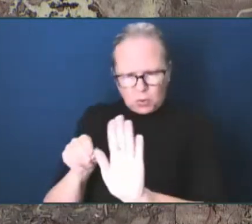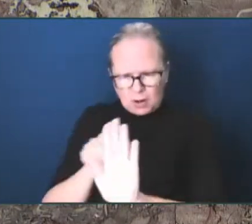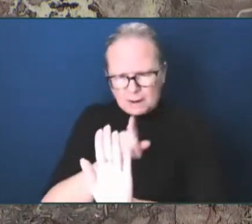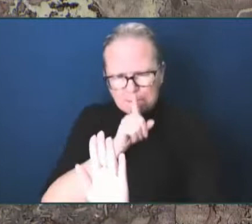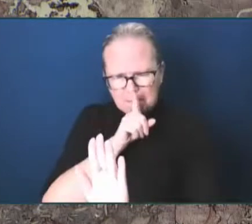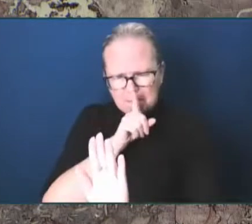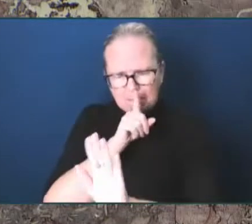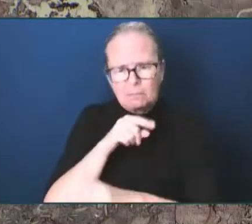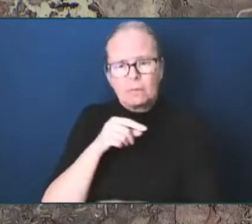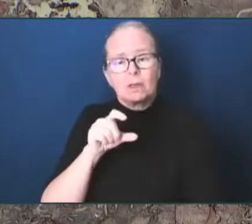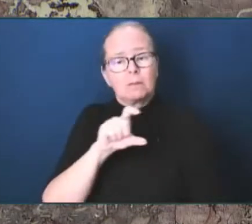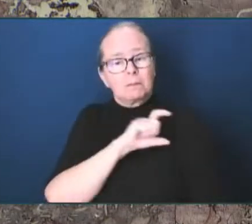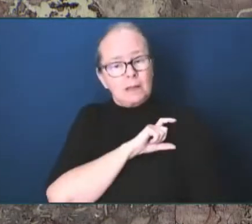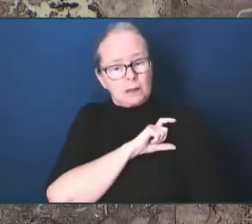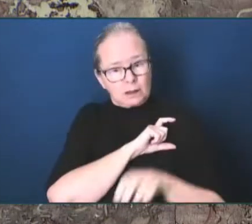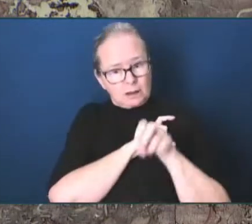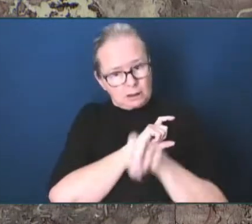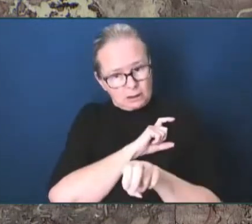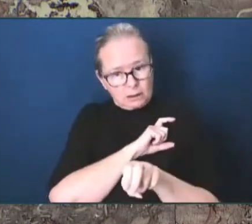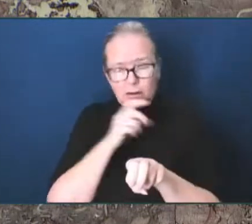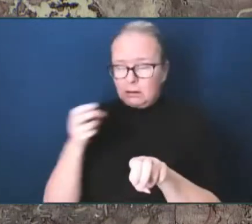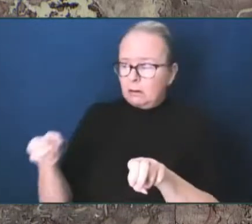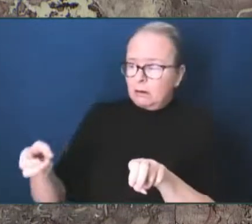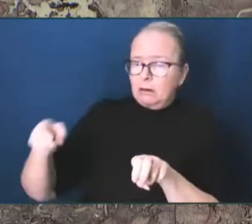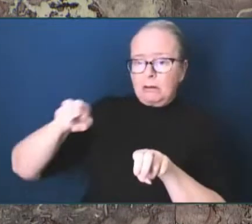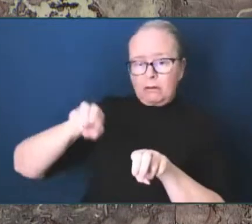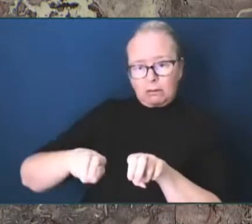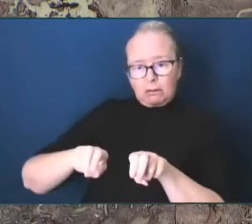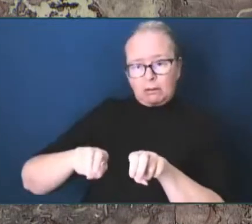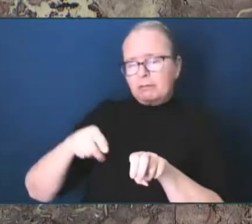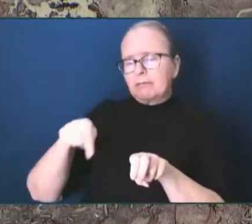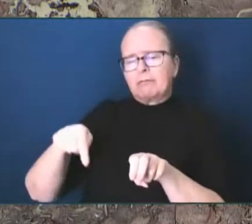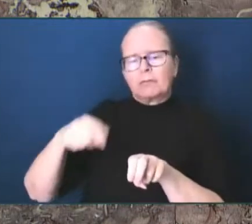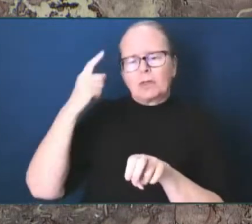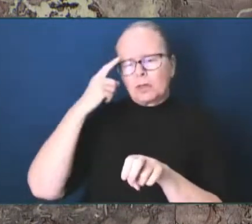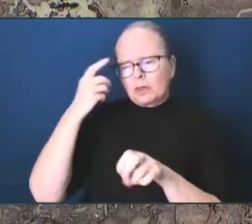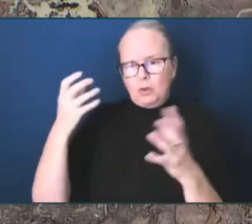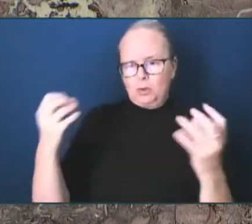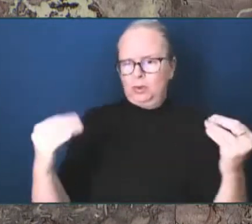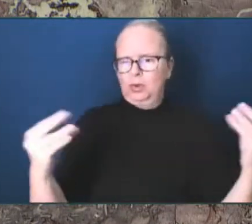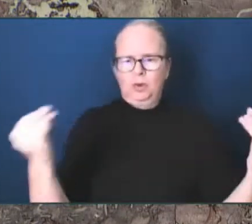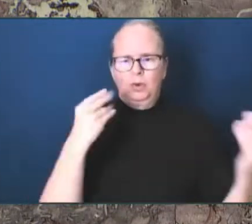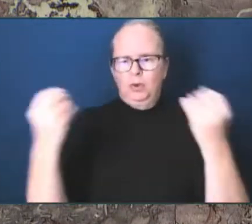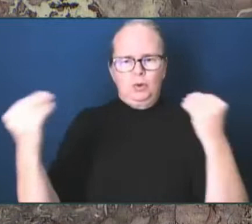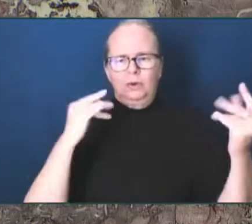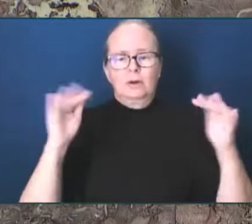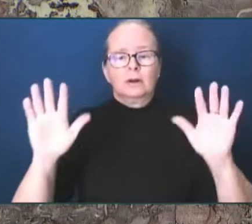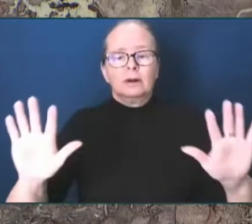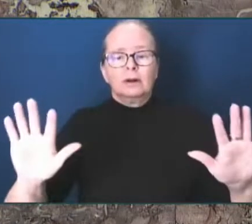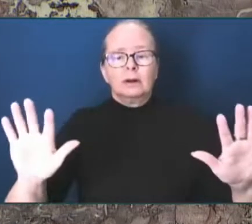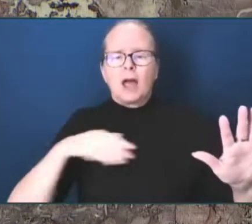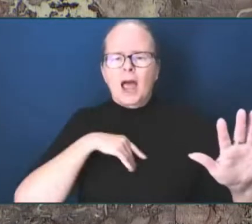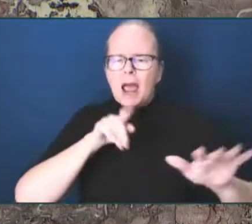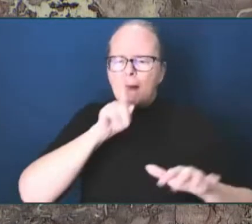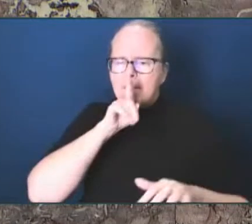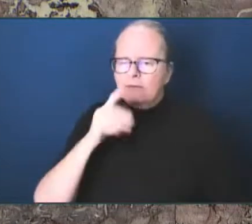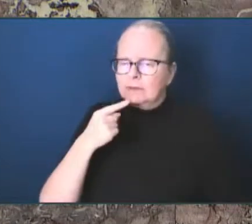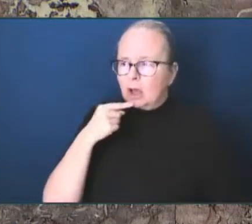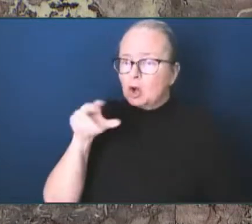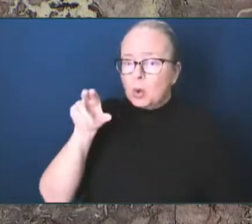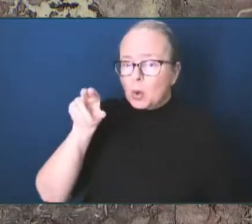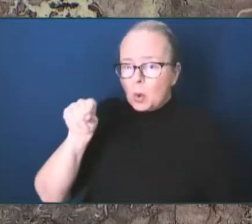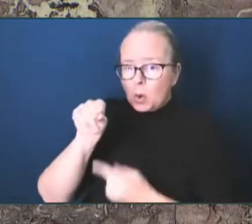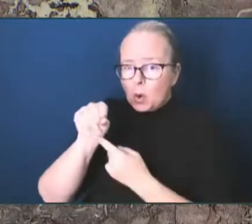I'm not saying no. I'm saying we are open to all ideas, but I will remind the member again, the